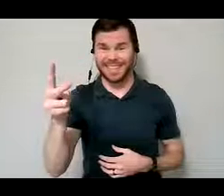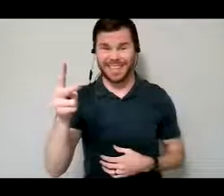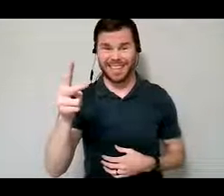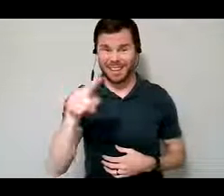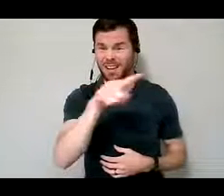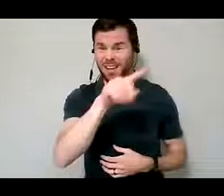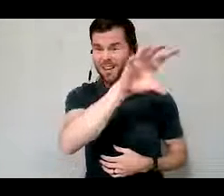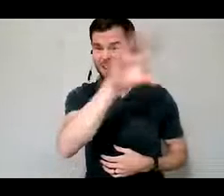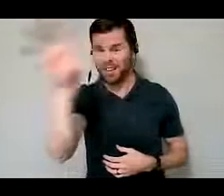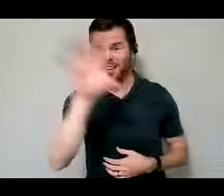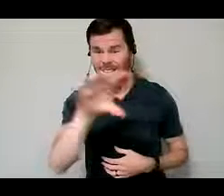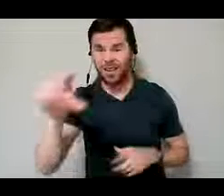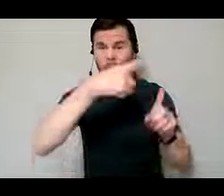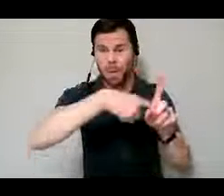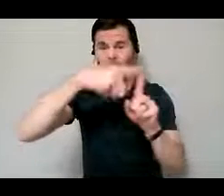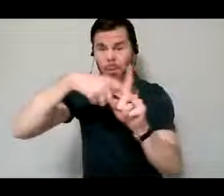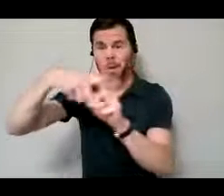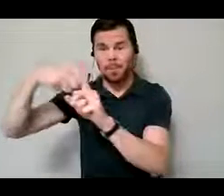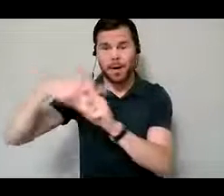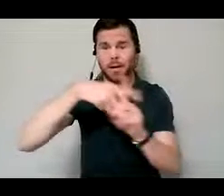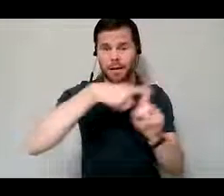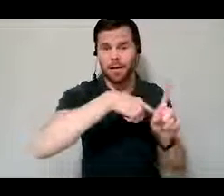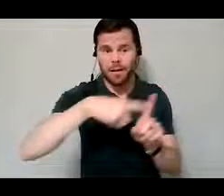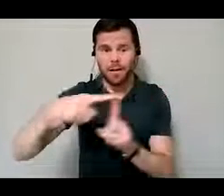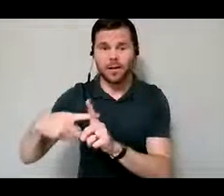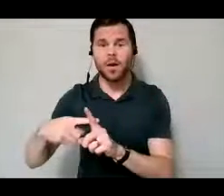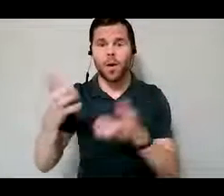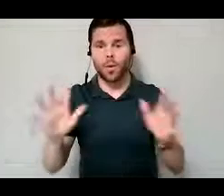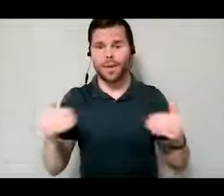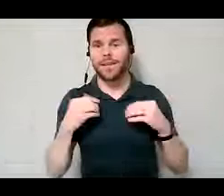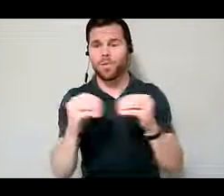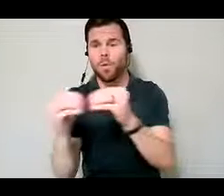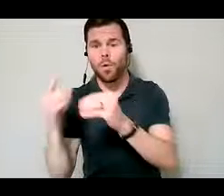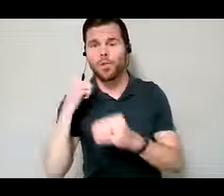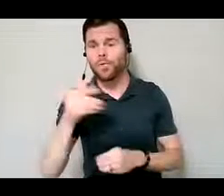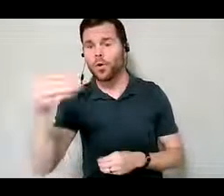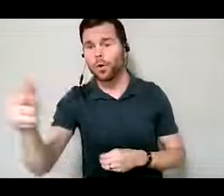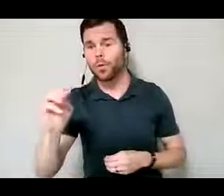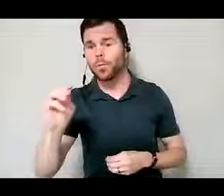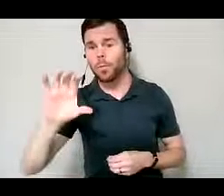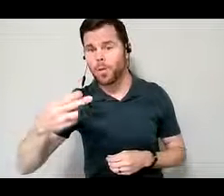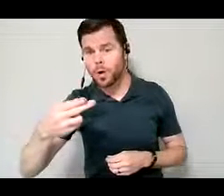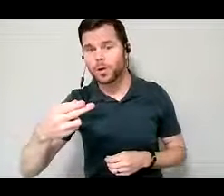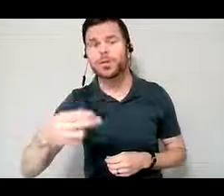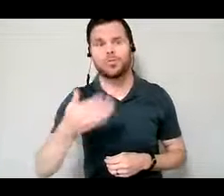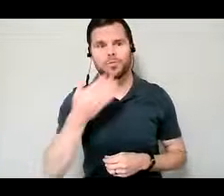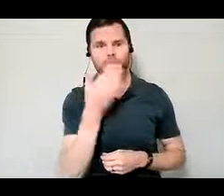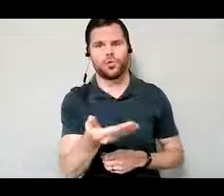right? And they already have some information in March coming up. So just a good resource to have.